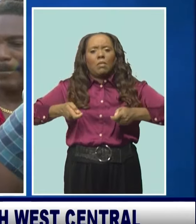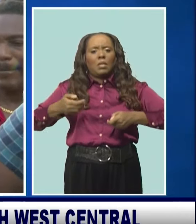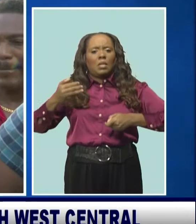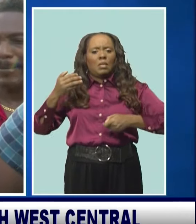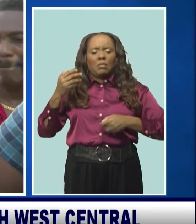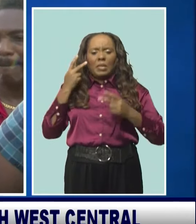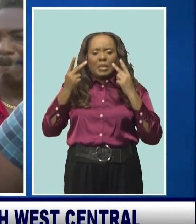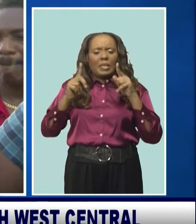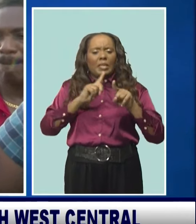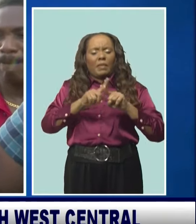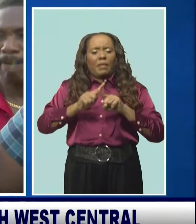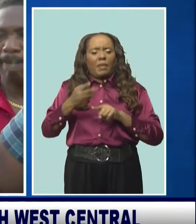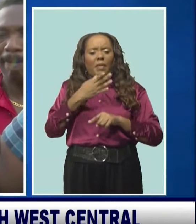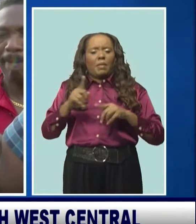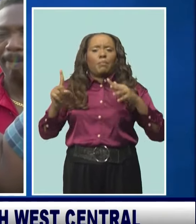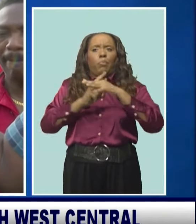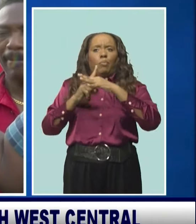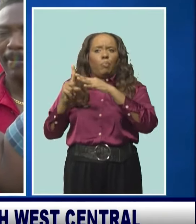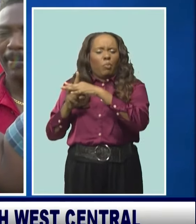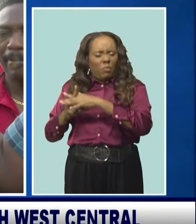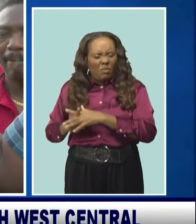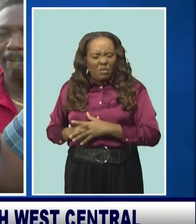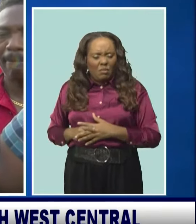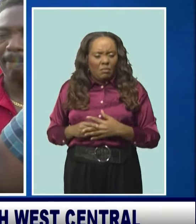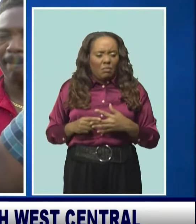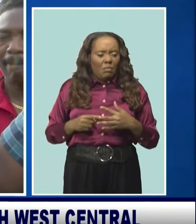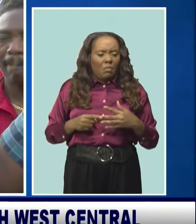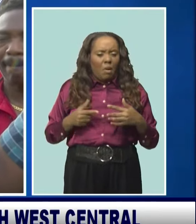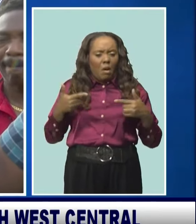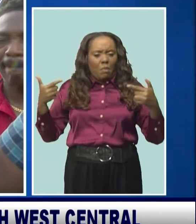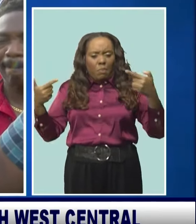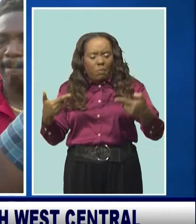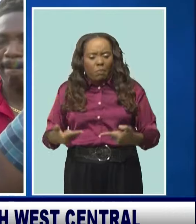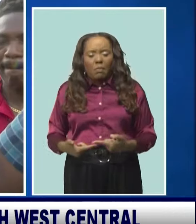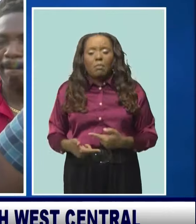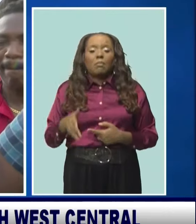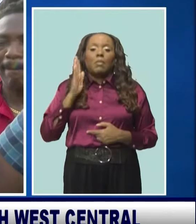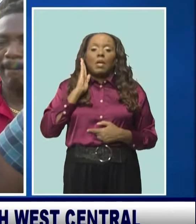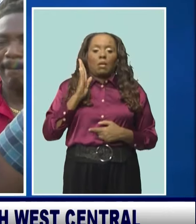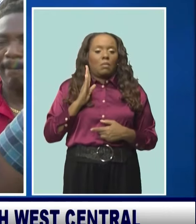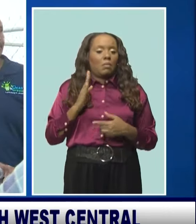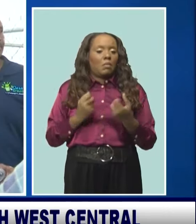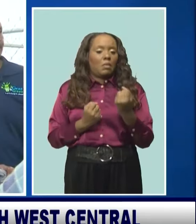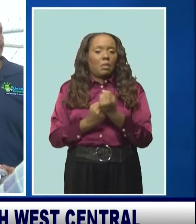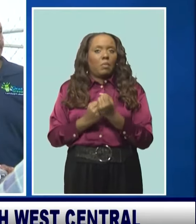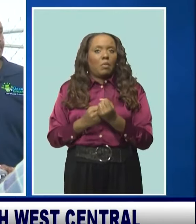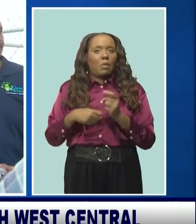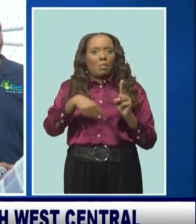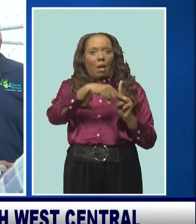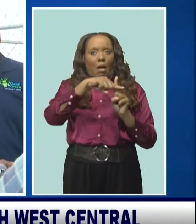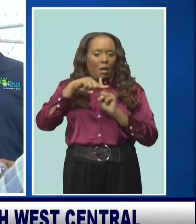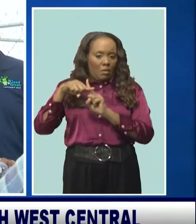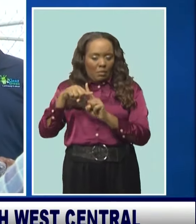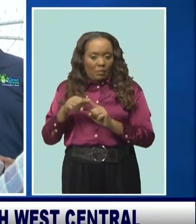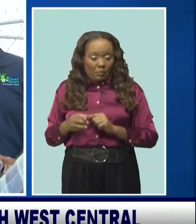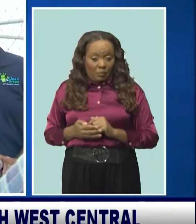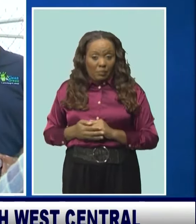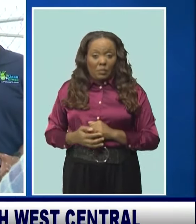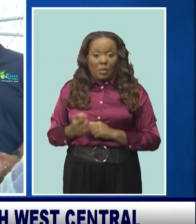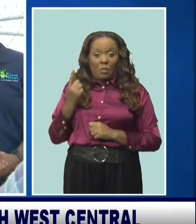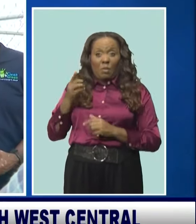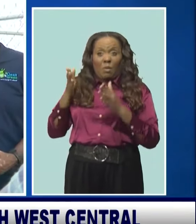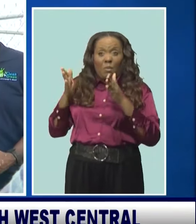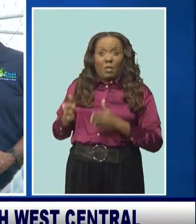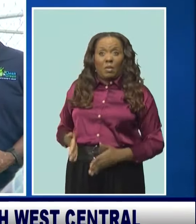few weeks. We will continue to support all positive efforts. And resident of the area,